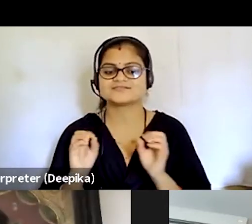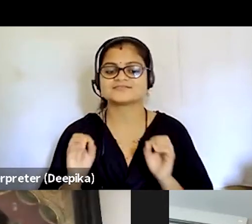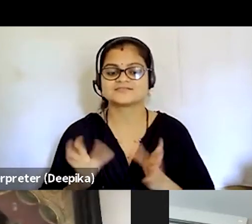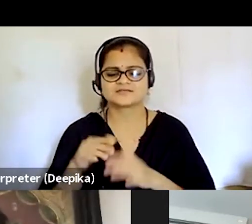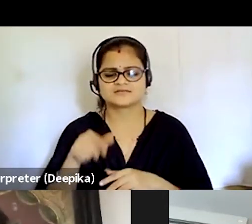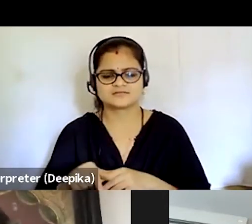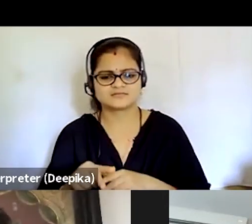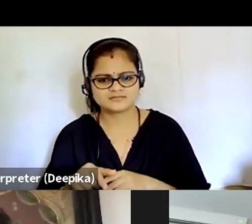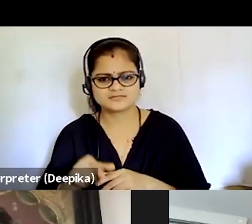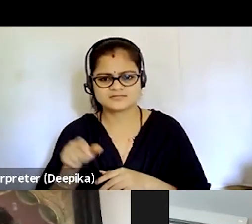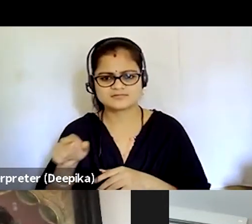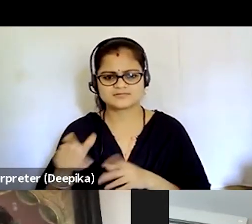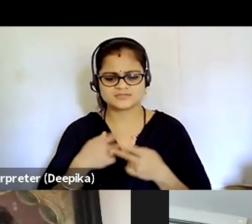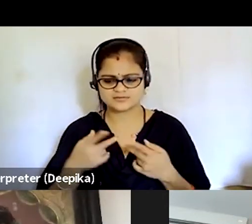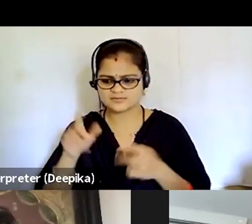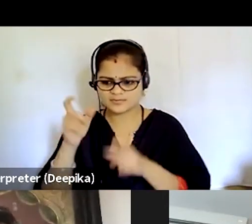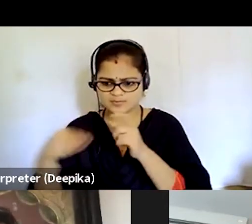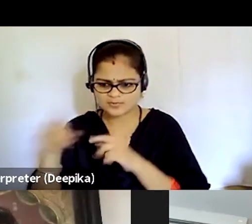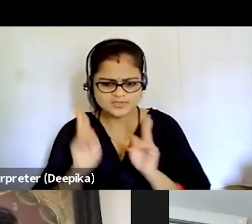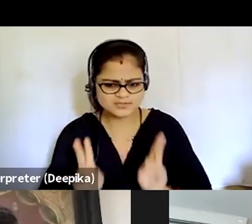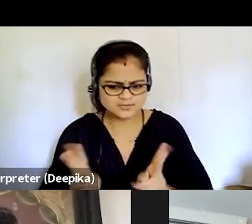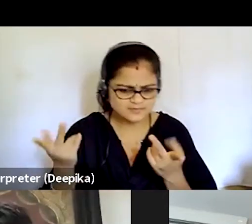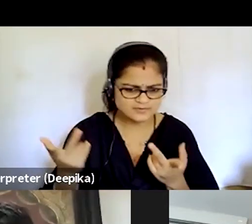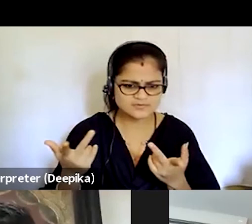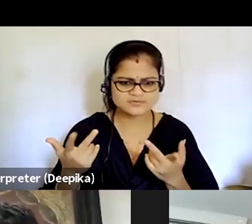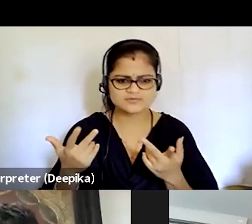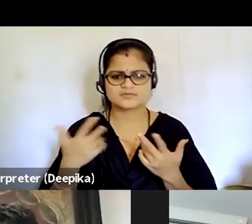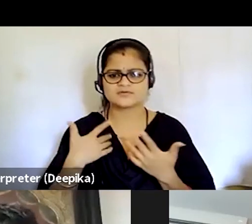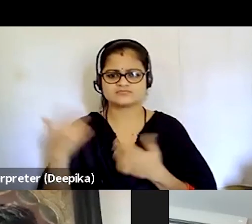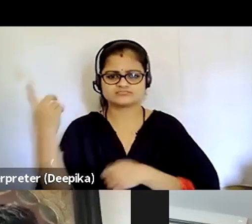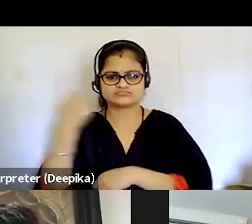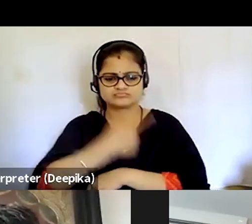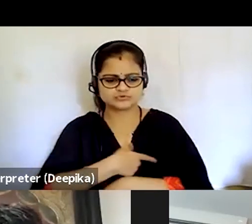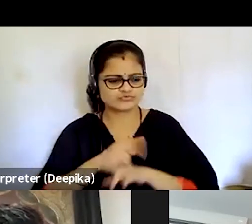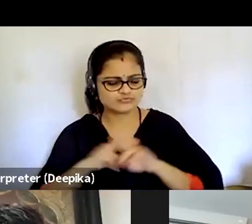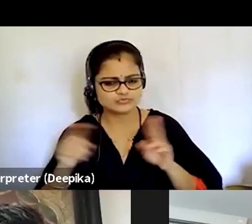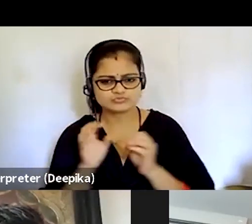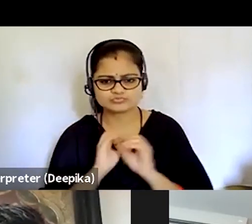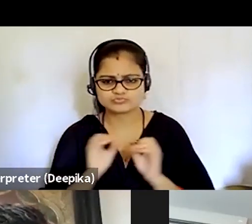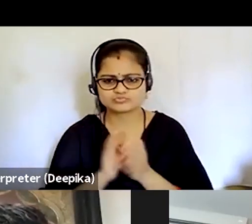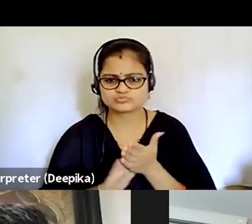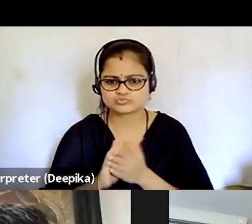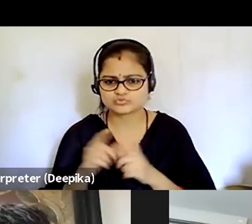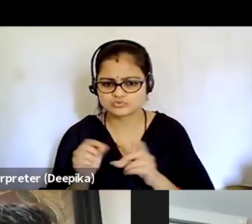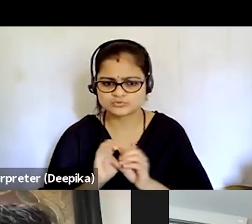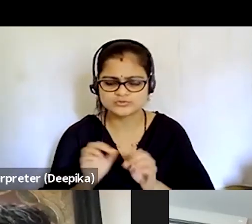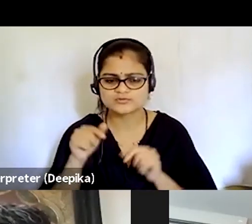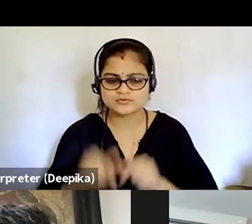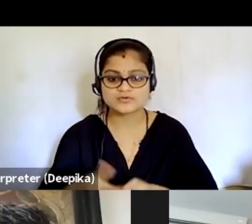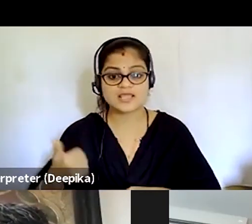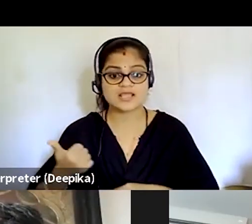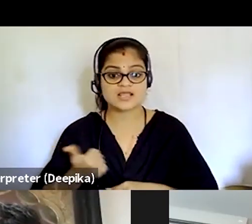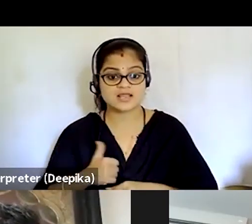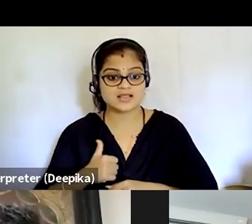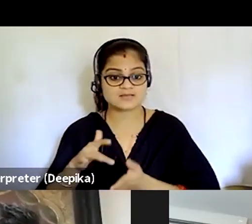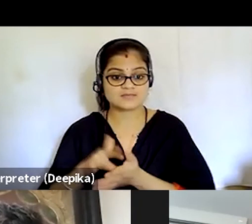much of a difference it made to people who had nothing to do during the day. Till somebody in Canada,